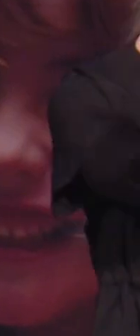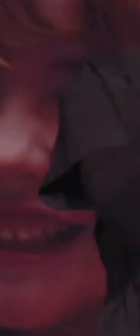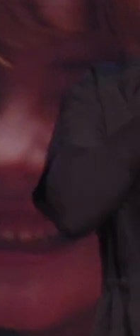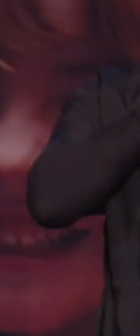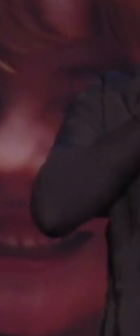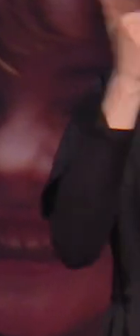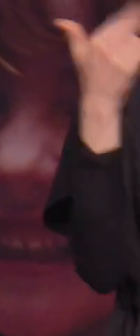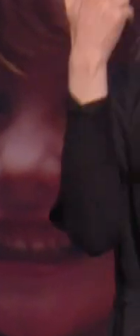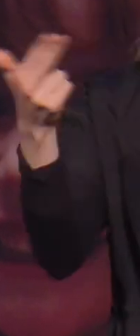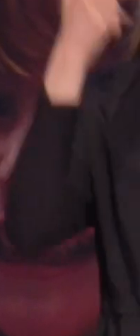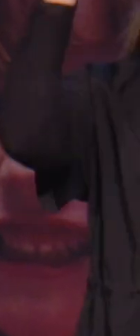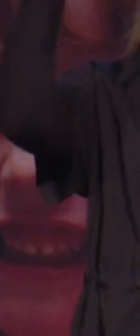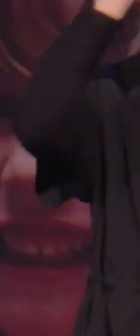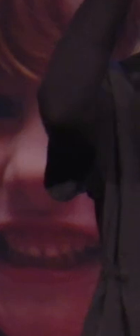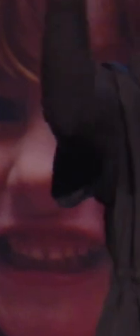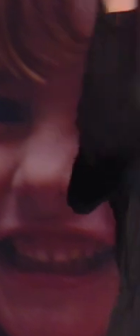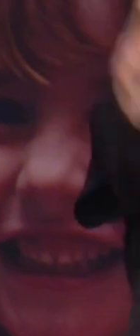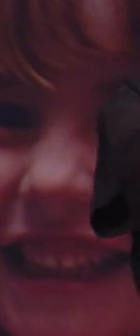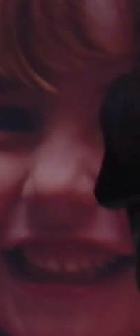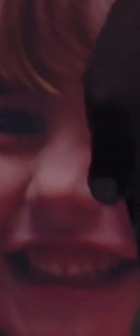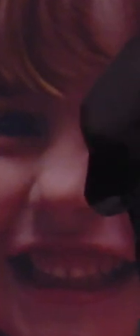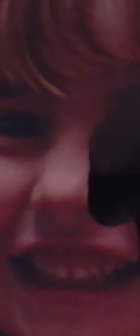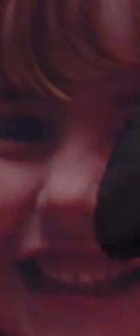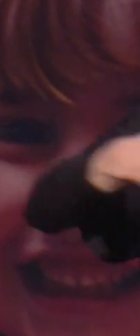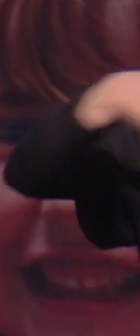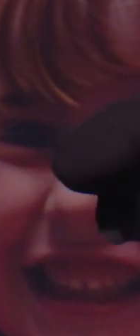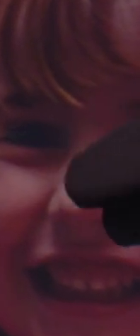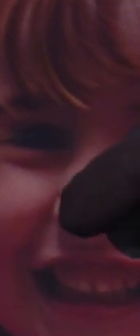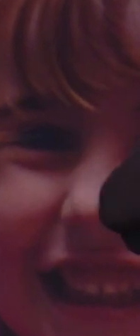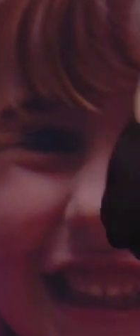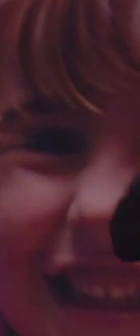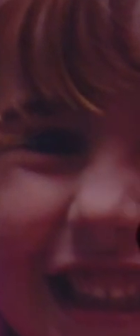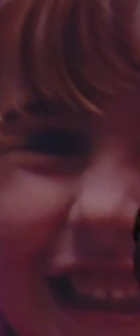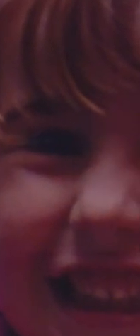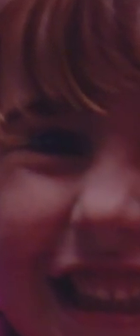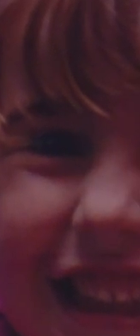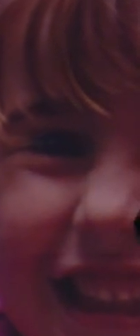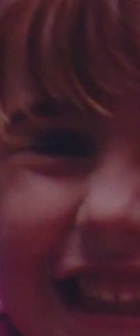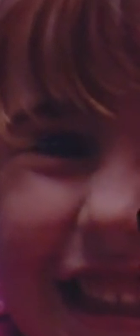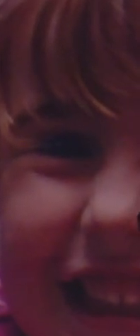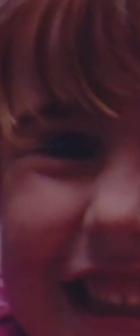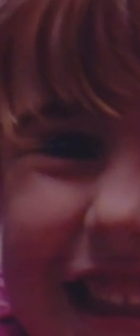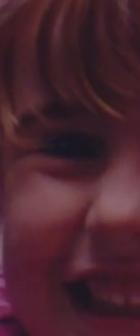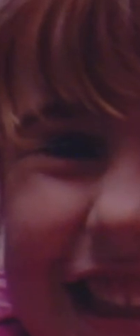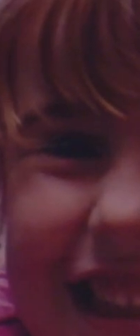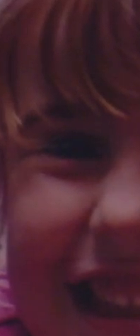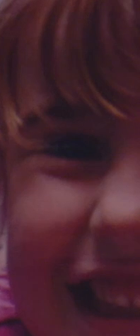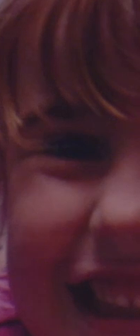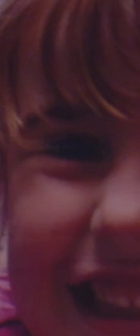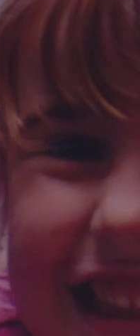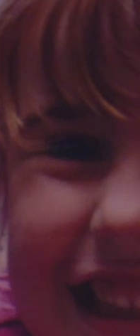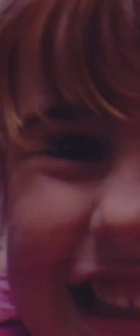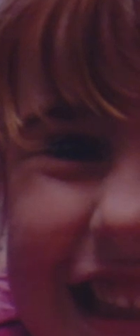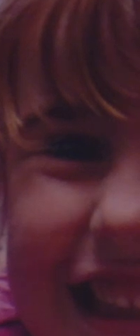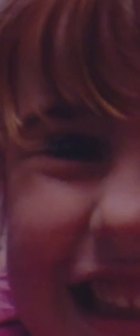musical. But before you get to that final product, there's other things you have to do, and I'm going to talk about those today. So just before we